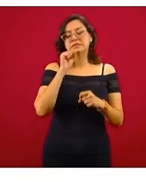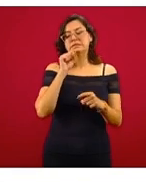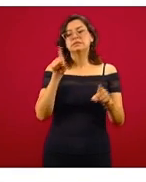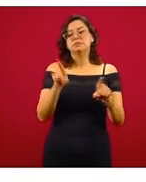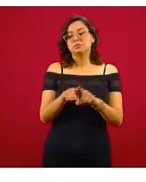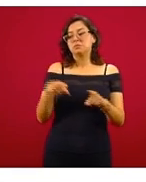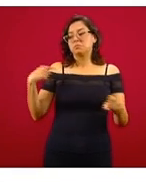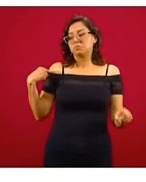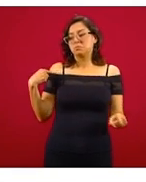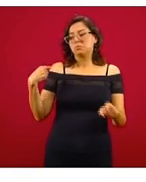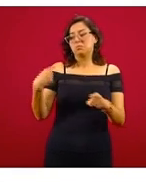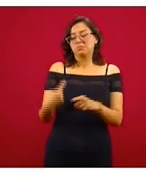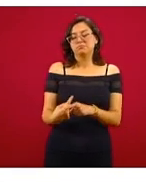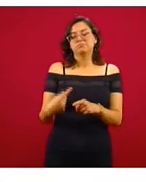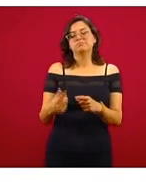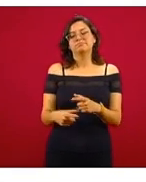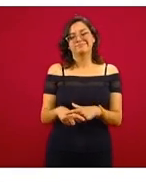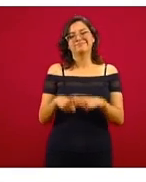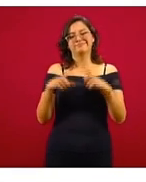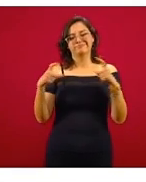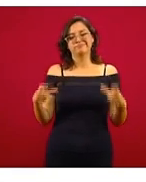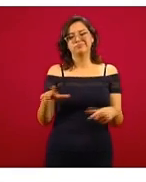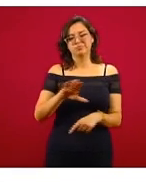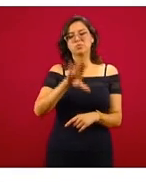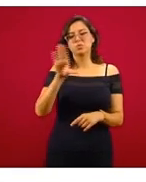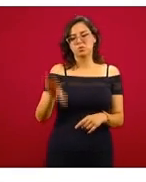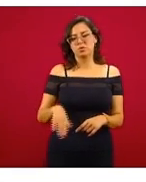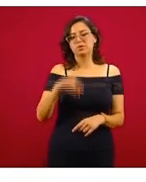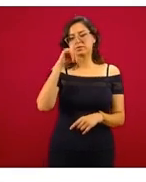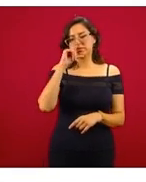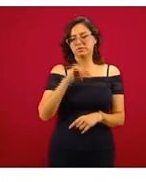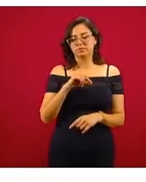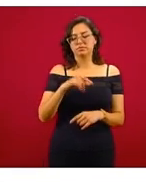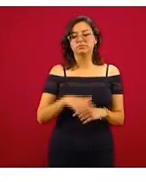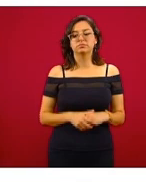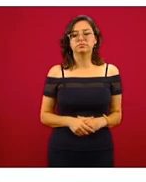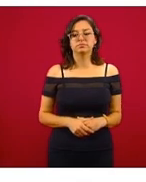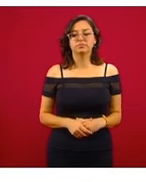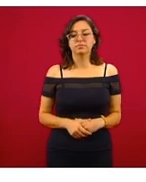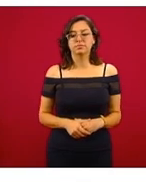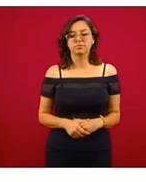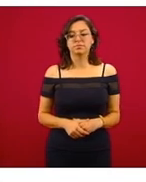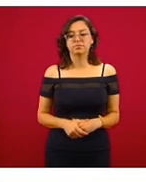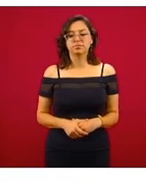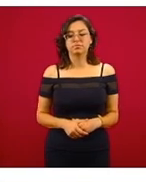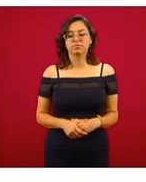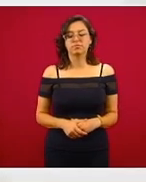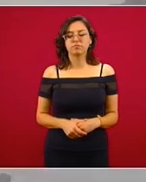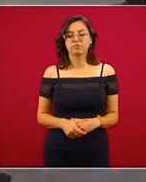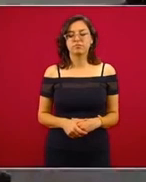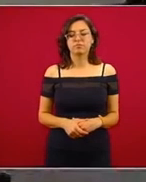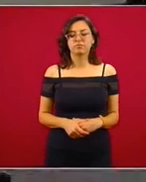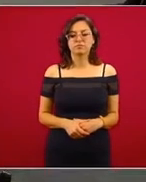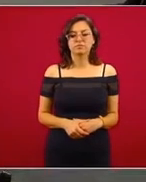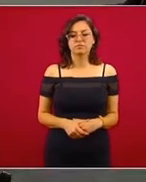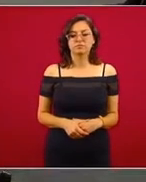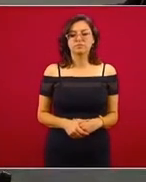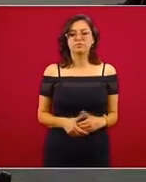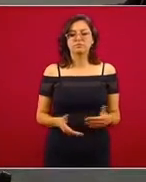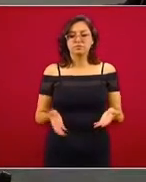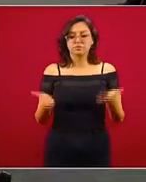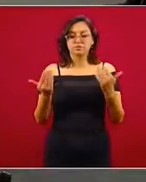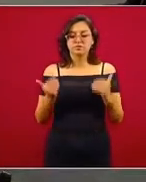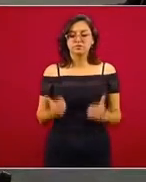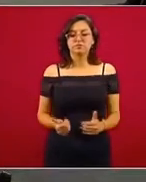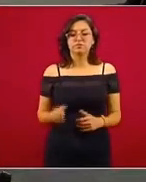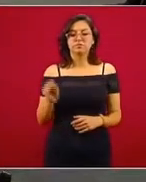últimas semanas, The lo cual nos fatality permite dar rate is seguimiento at a de lo que 7% inició right now. la It pandemia. has been showing En la some siguiente diapositiva gradual actualizamos las increase